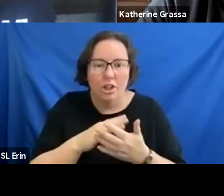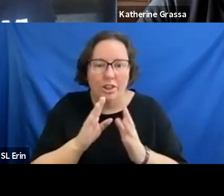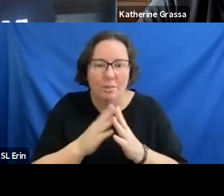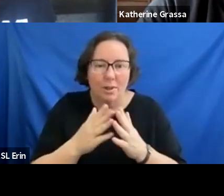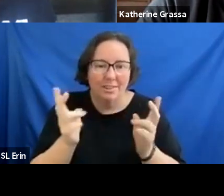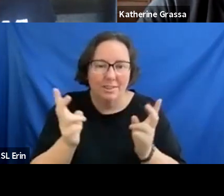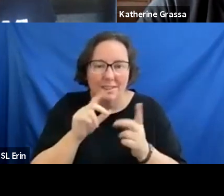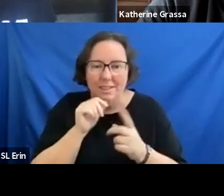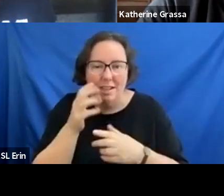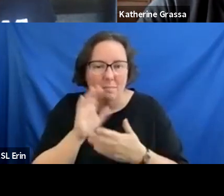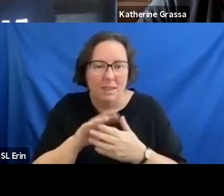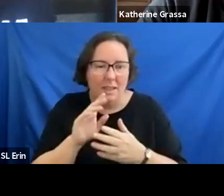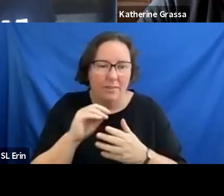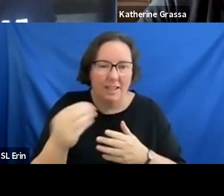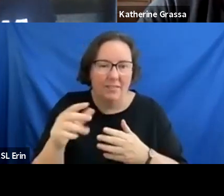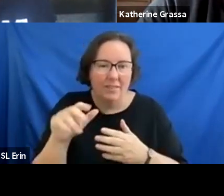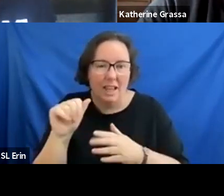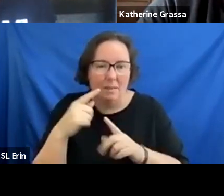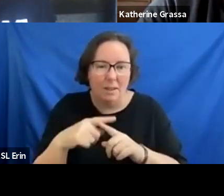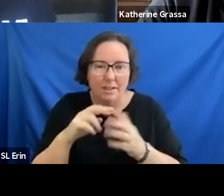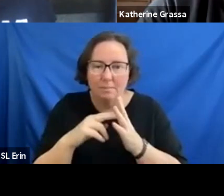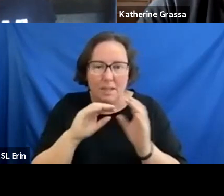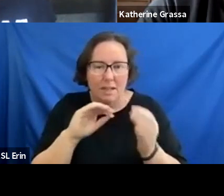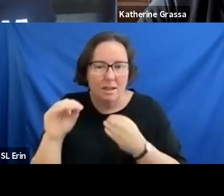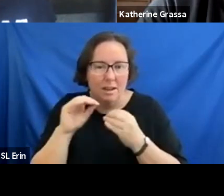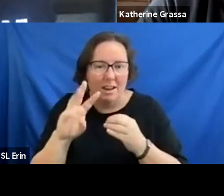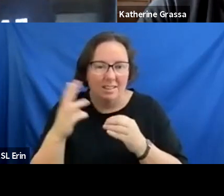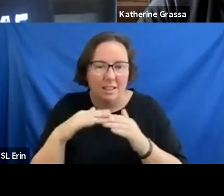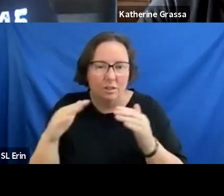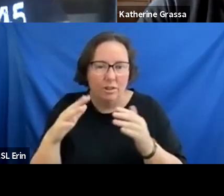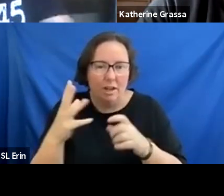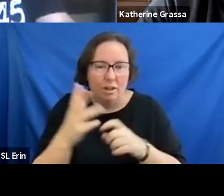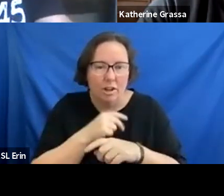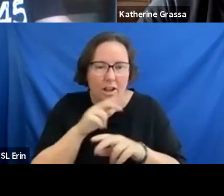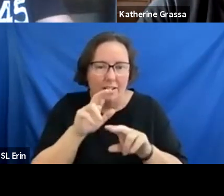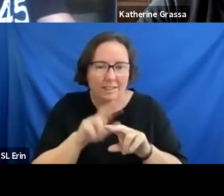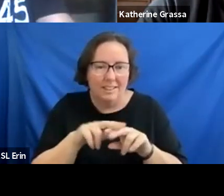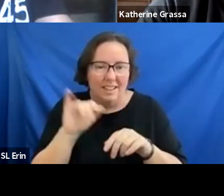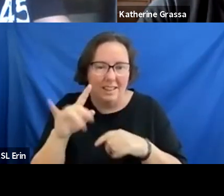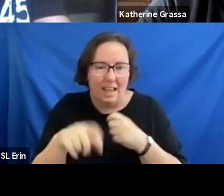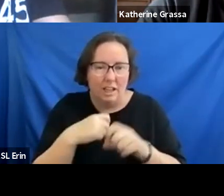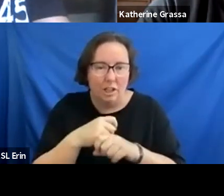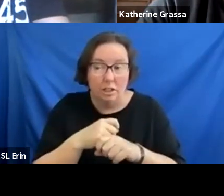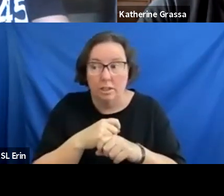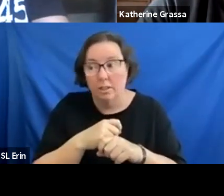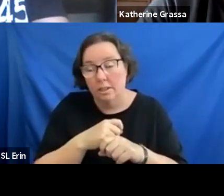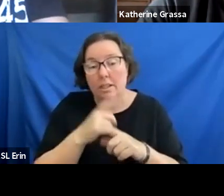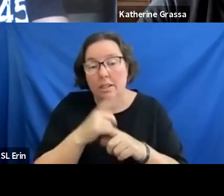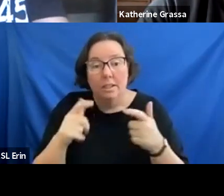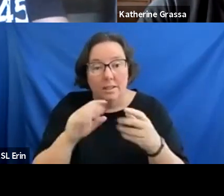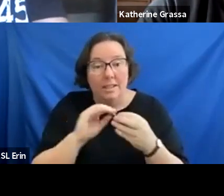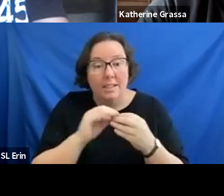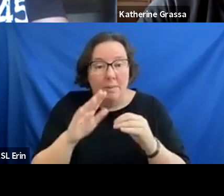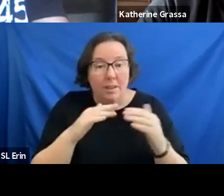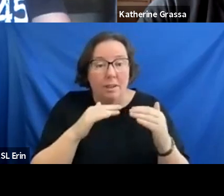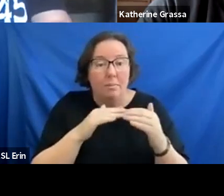believe in giving out A+ grades, and therefore none of the 6th graders from her class were offered exam school seats that year, while a large number of their peers at a different